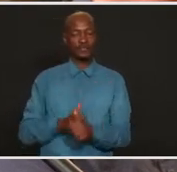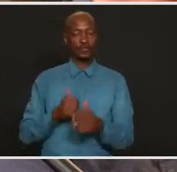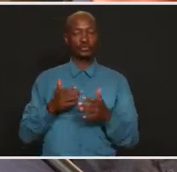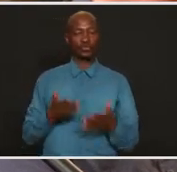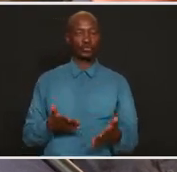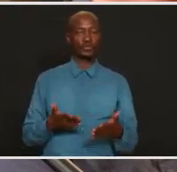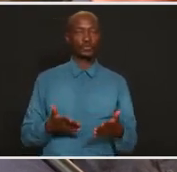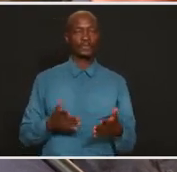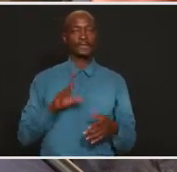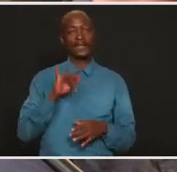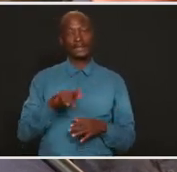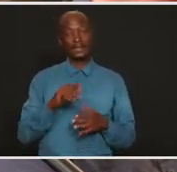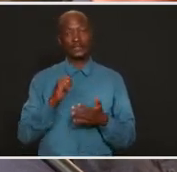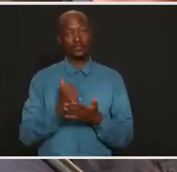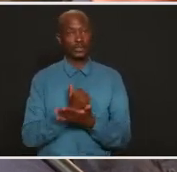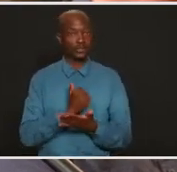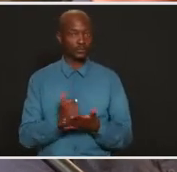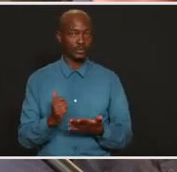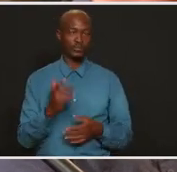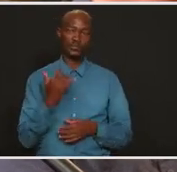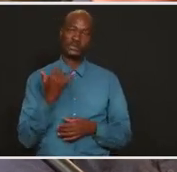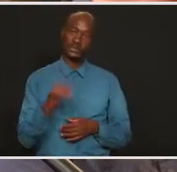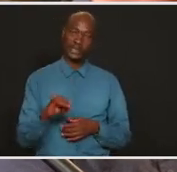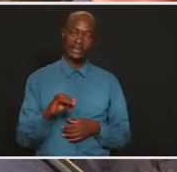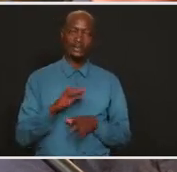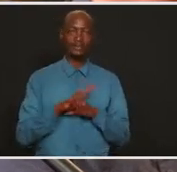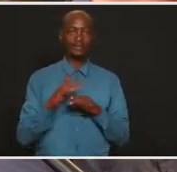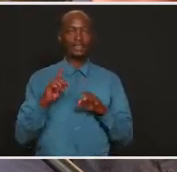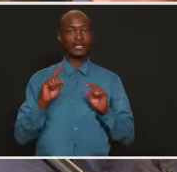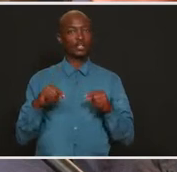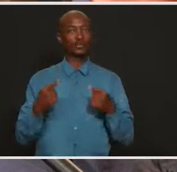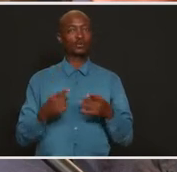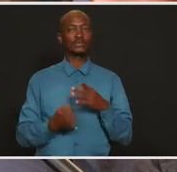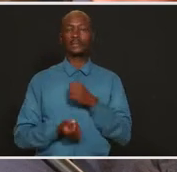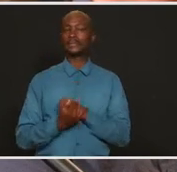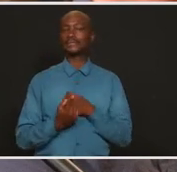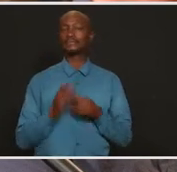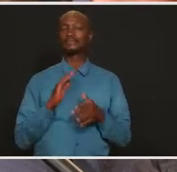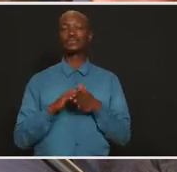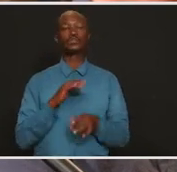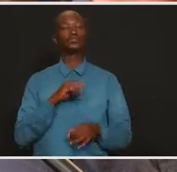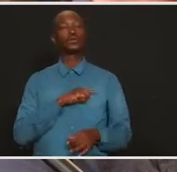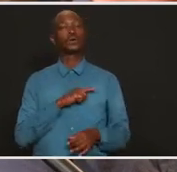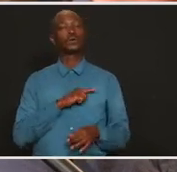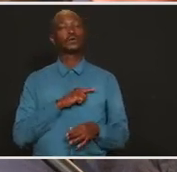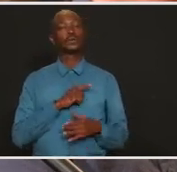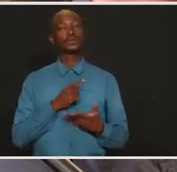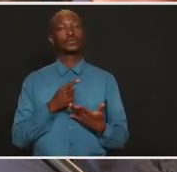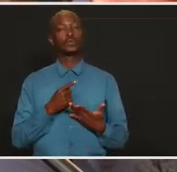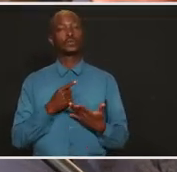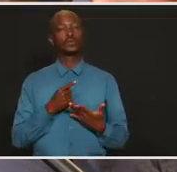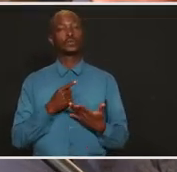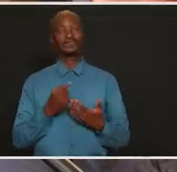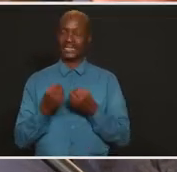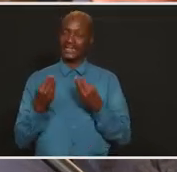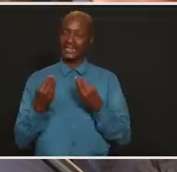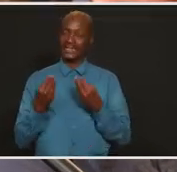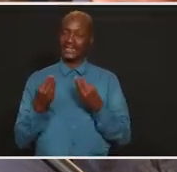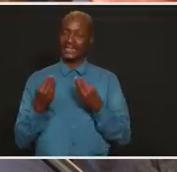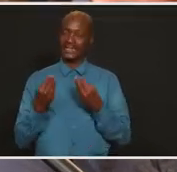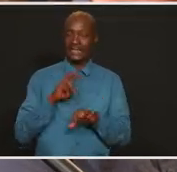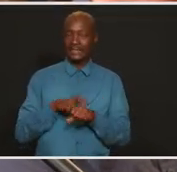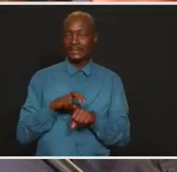that registration would still be impossible because of the number of requirements that are not